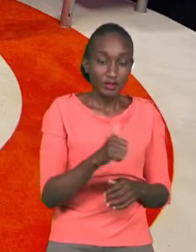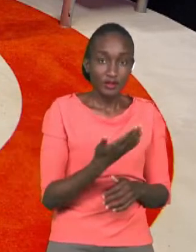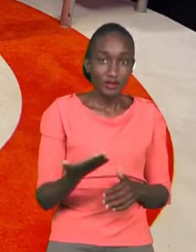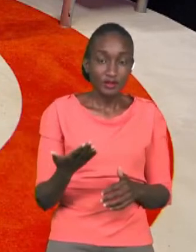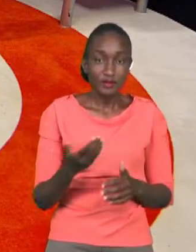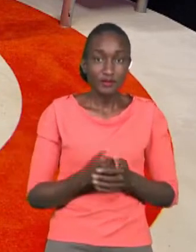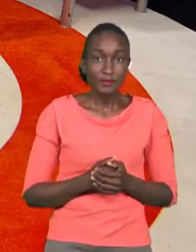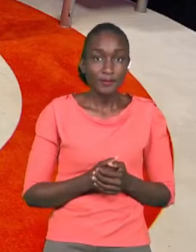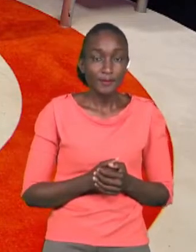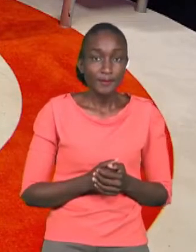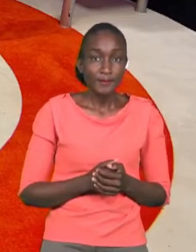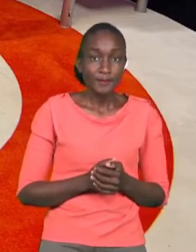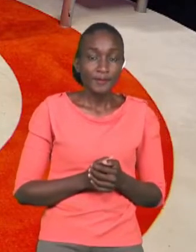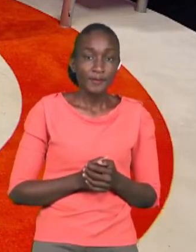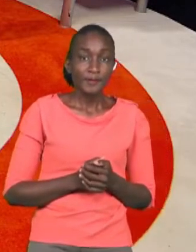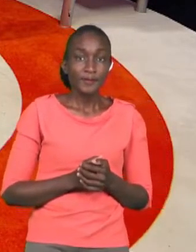am,